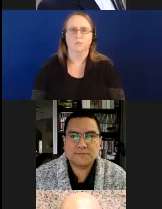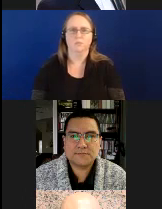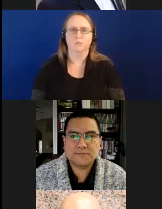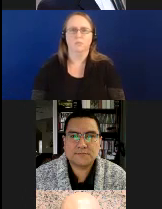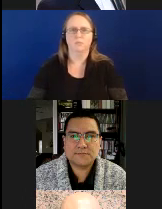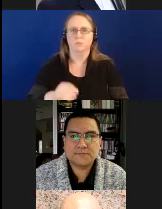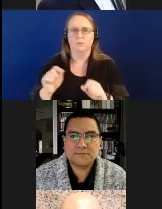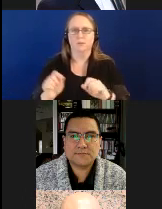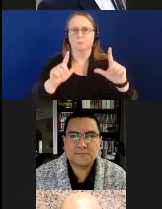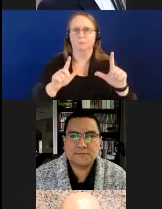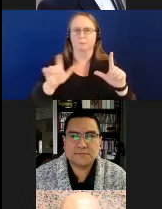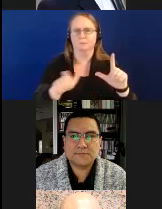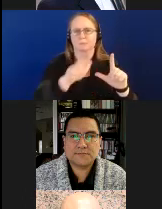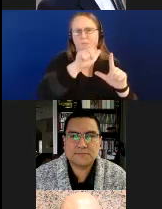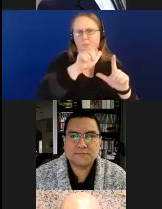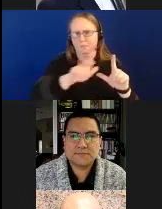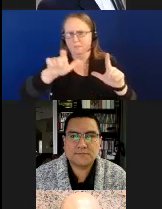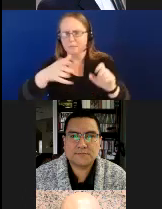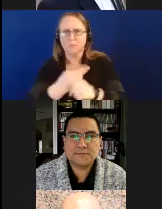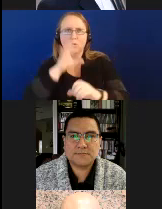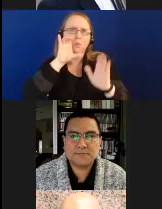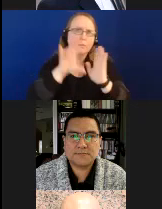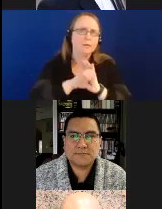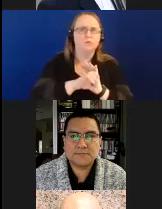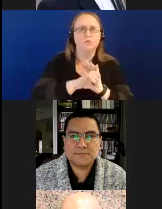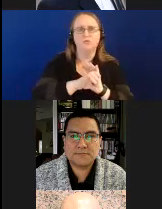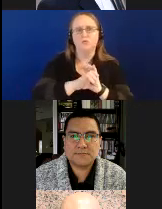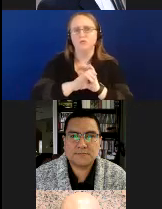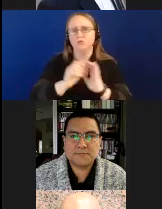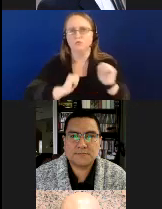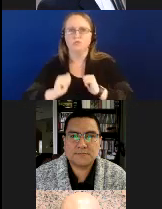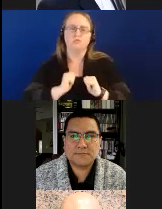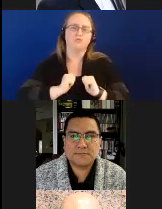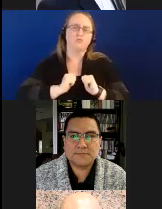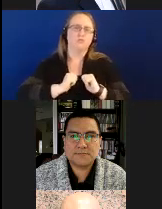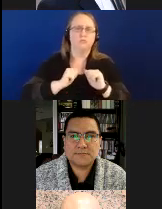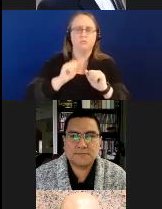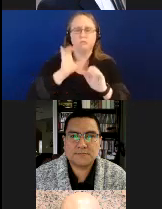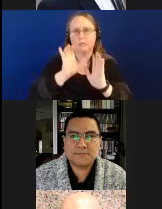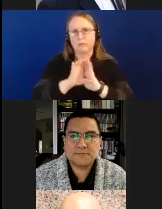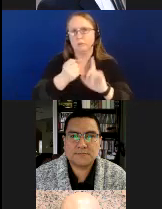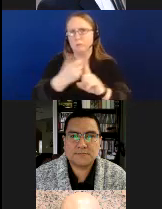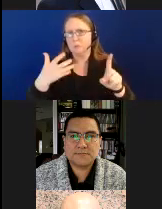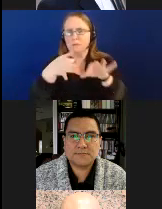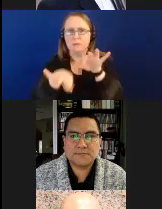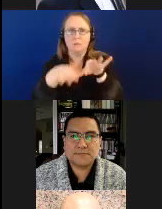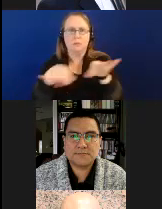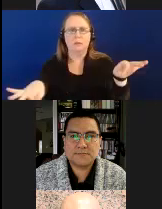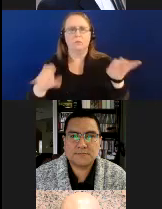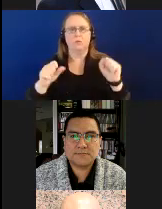Pop-ups and rollovers use images, animations, definitions, or simplified language to contextualize ideas.